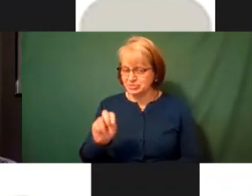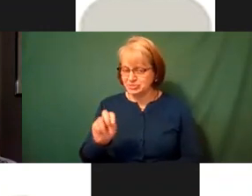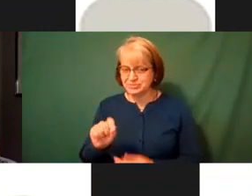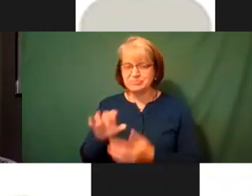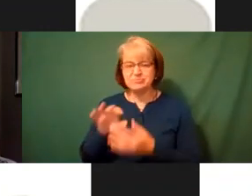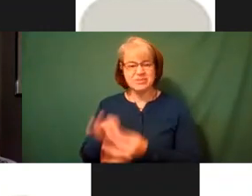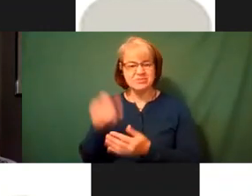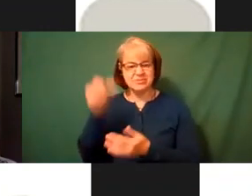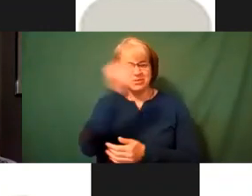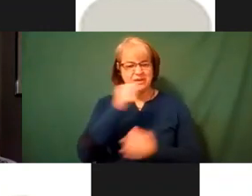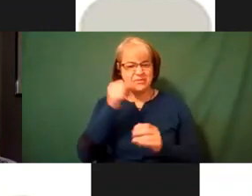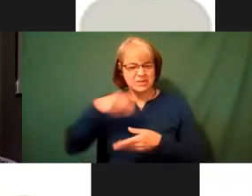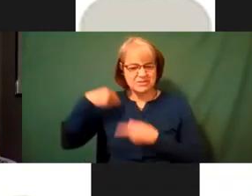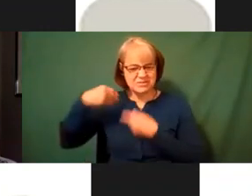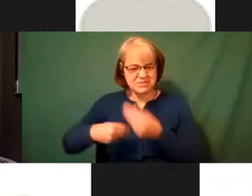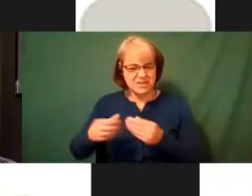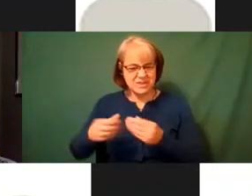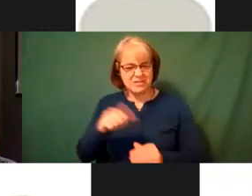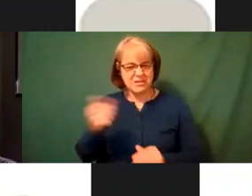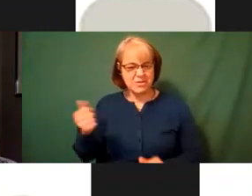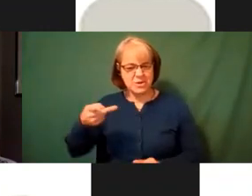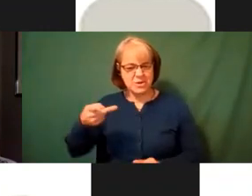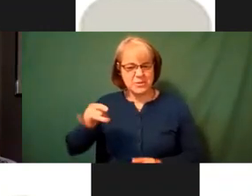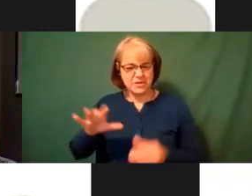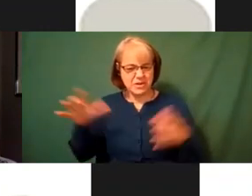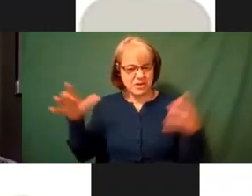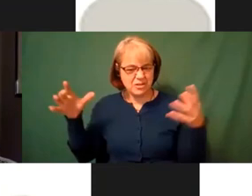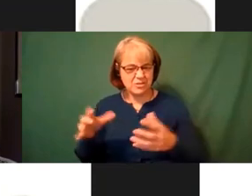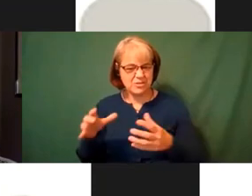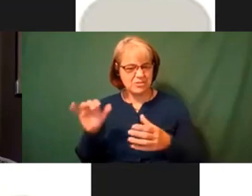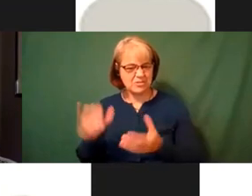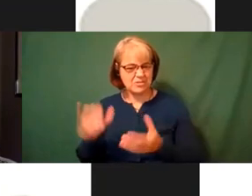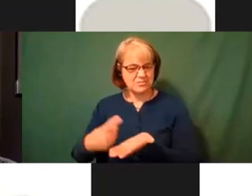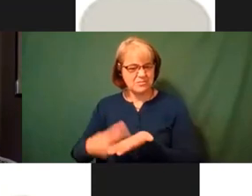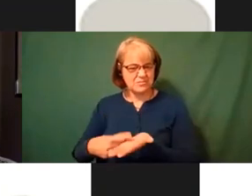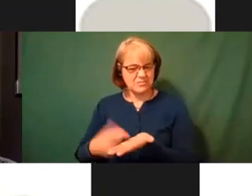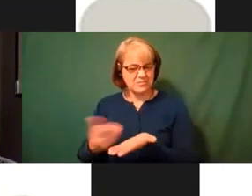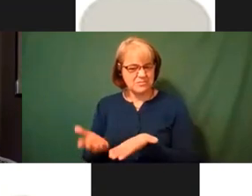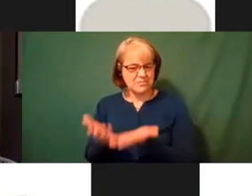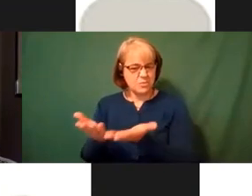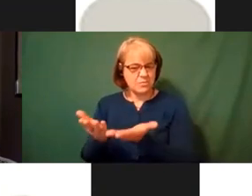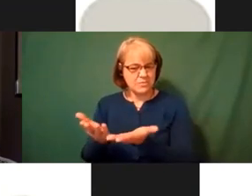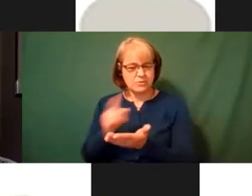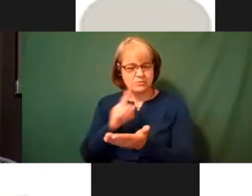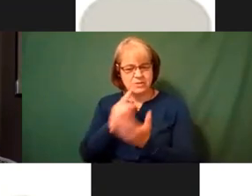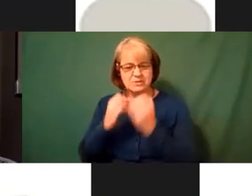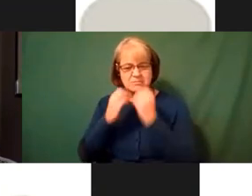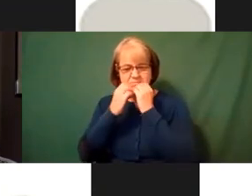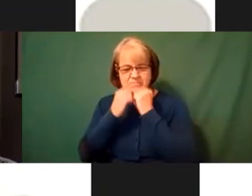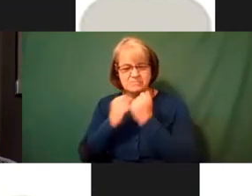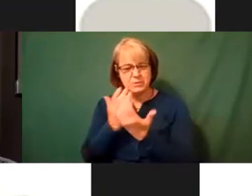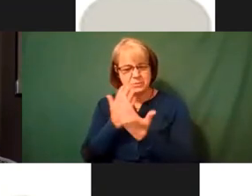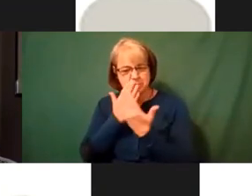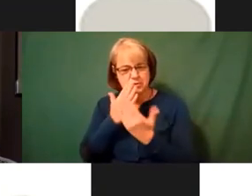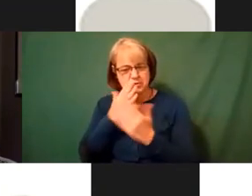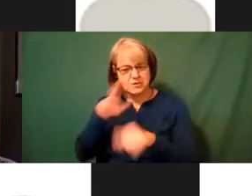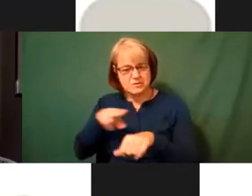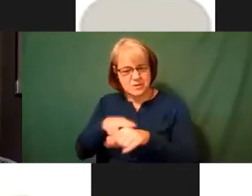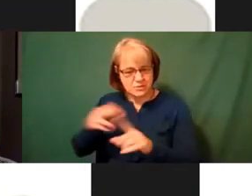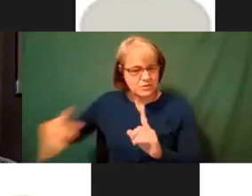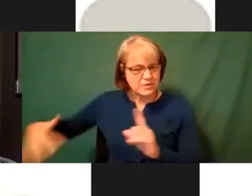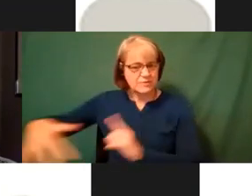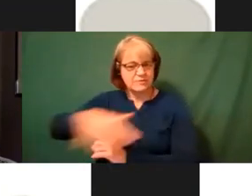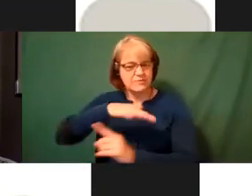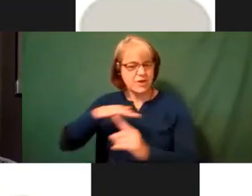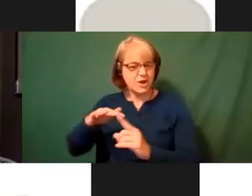other people of color and how they interact with and how they are appreciated in the natural environment and what that